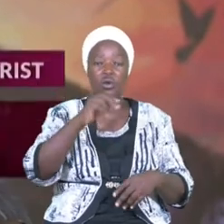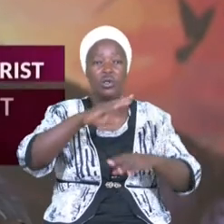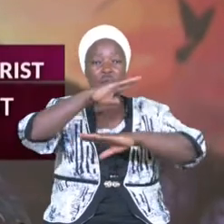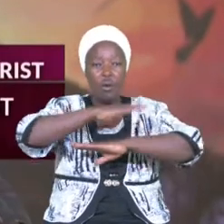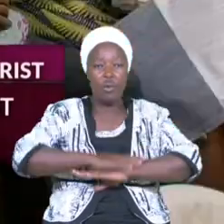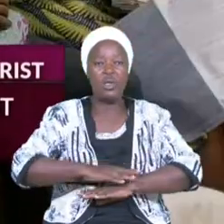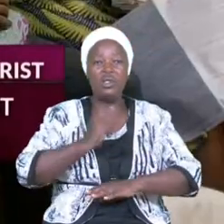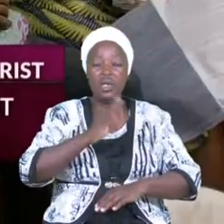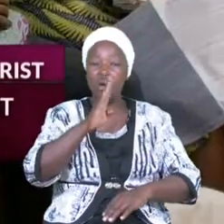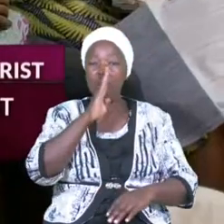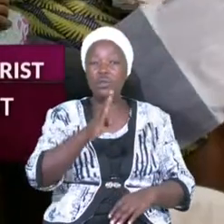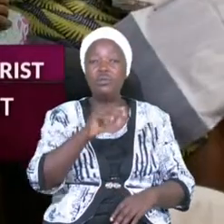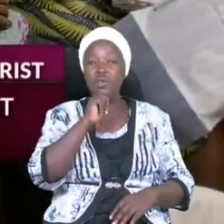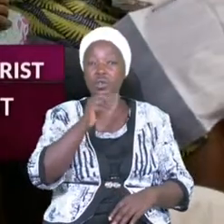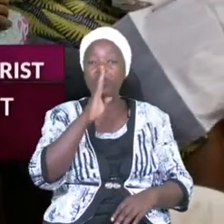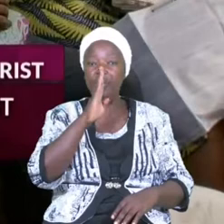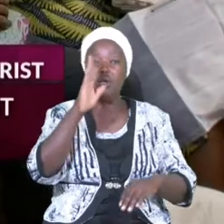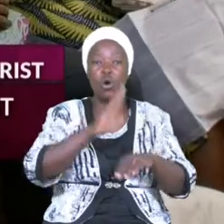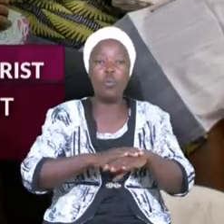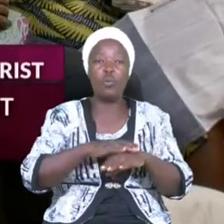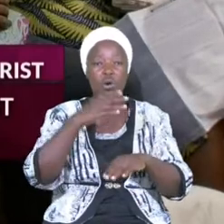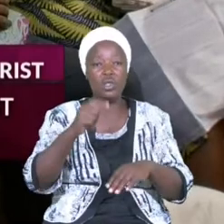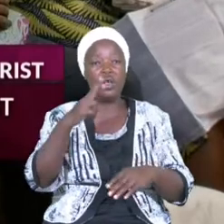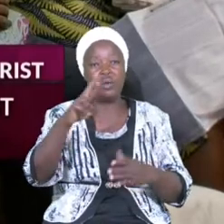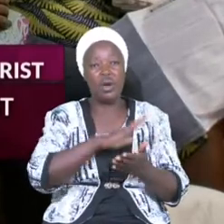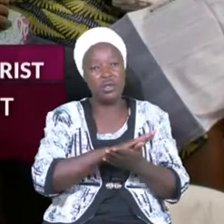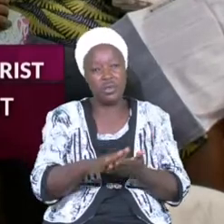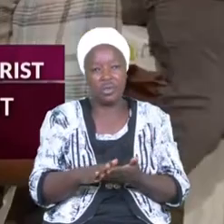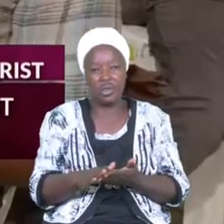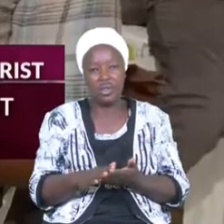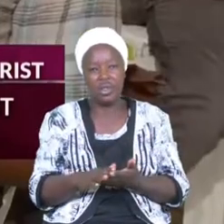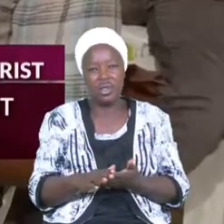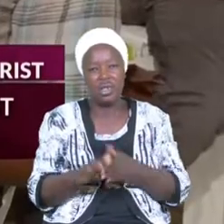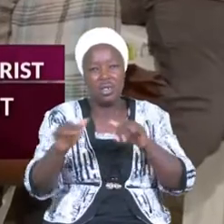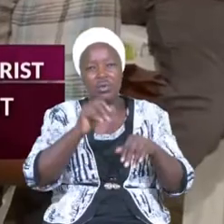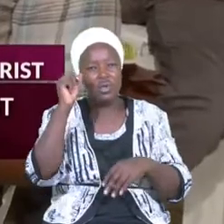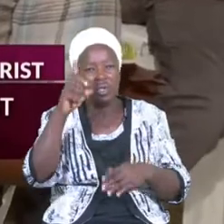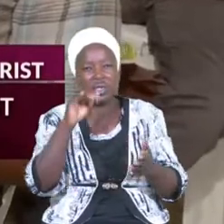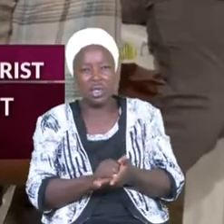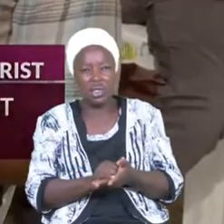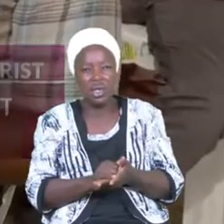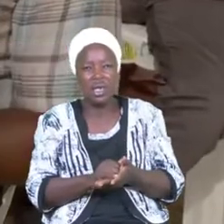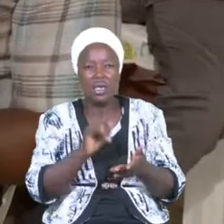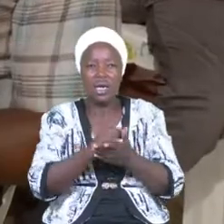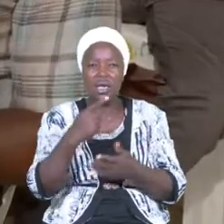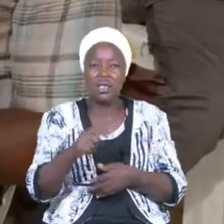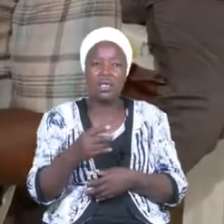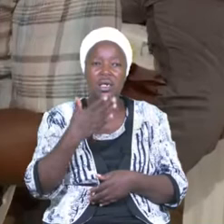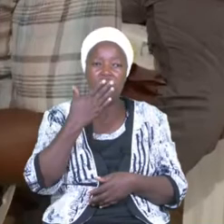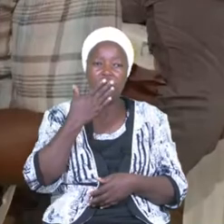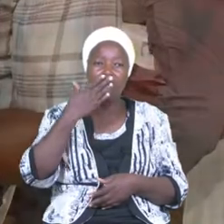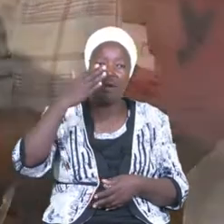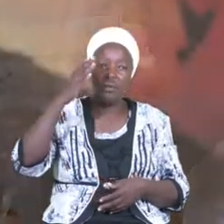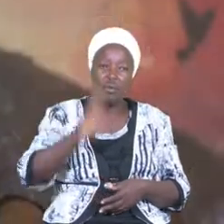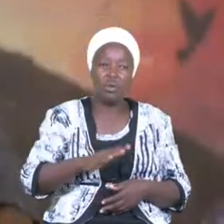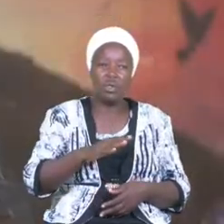the righteous. Did you understand that? What happens to the wicked will not happen